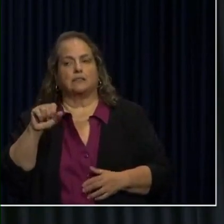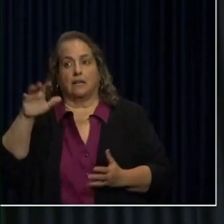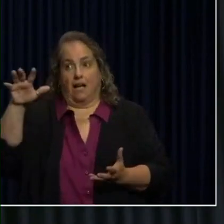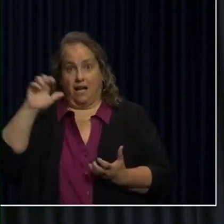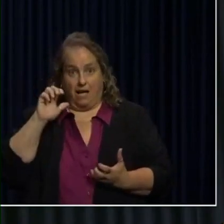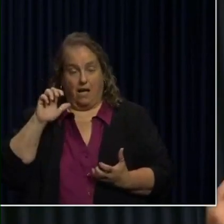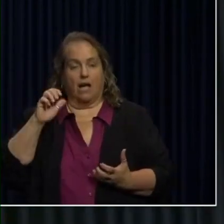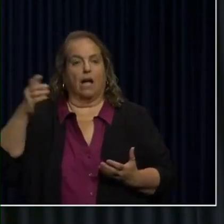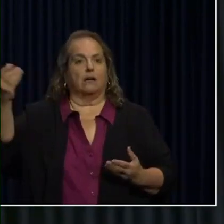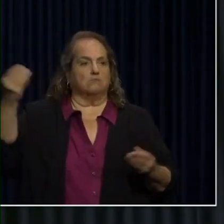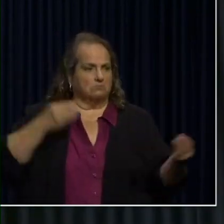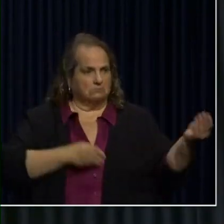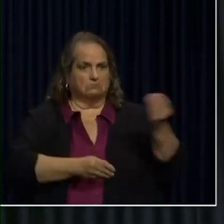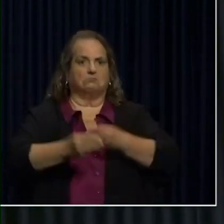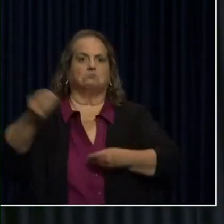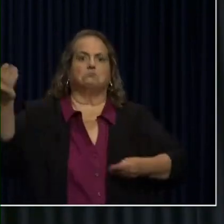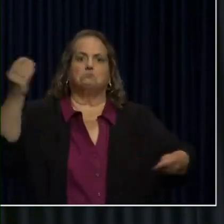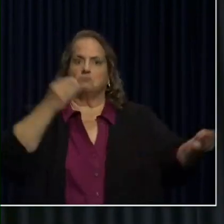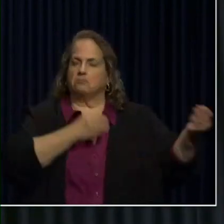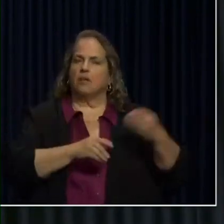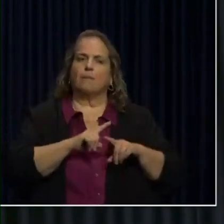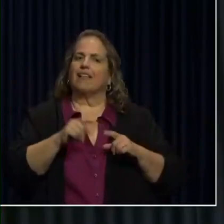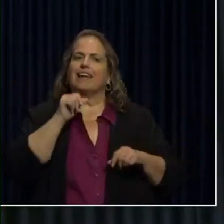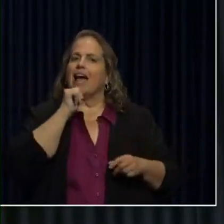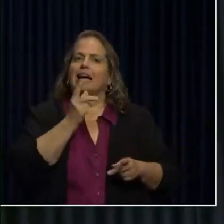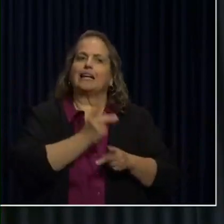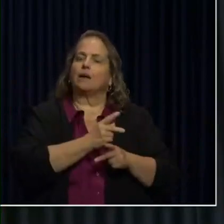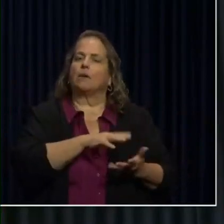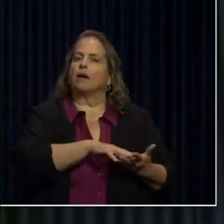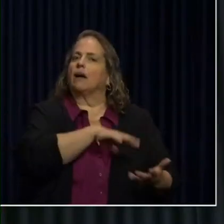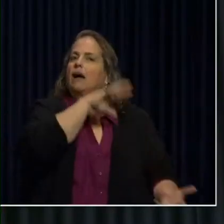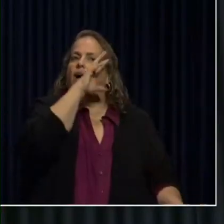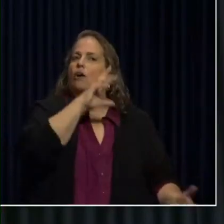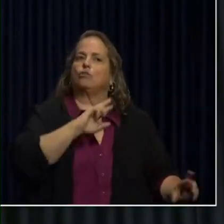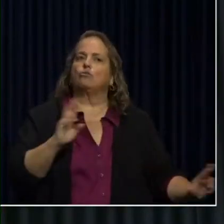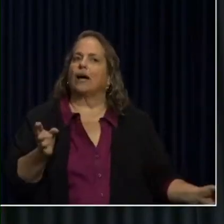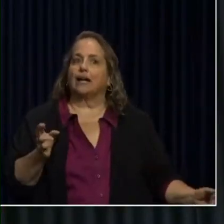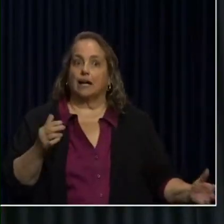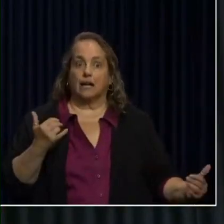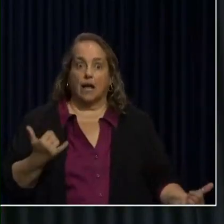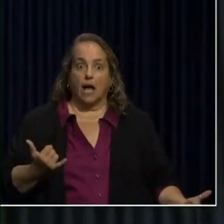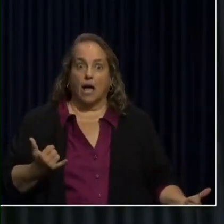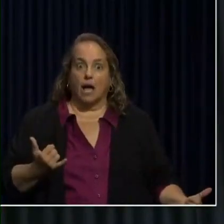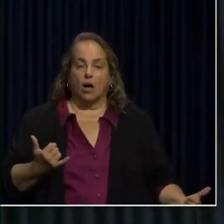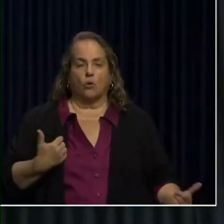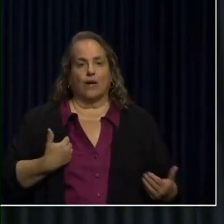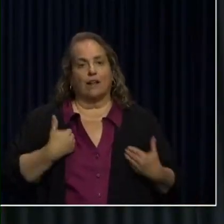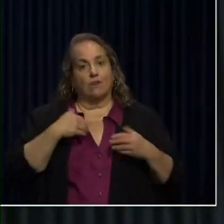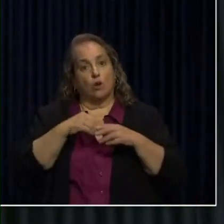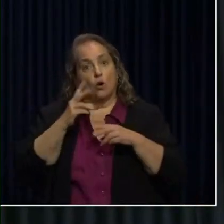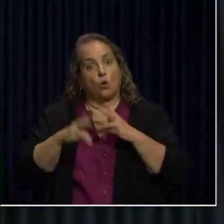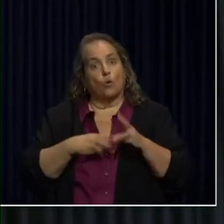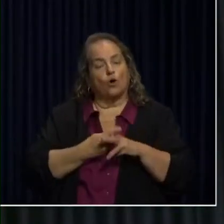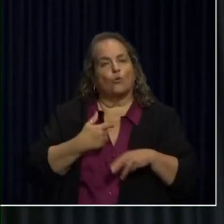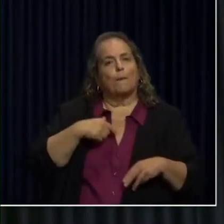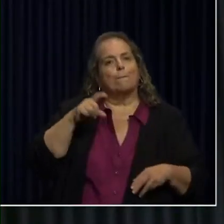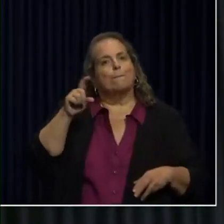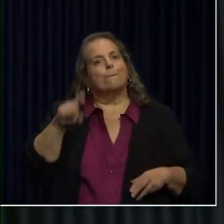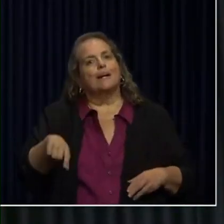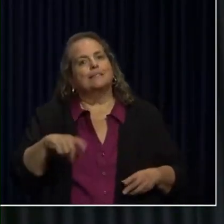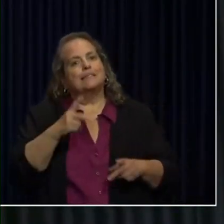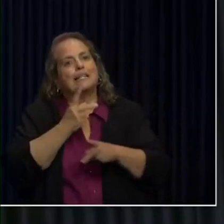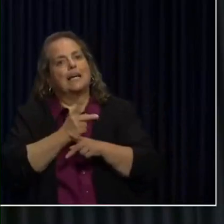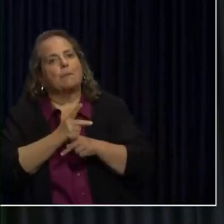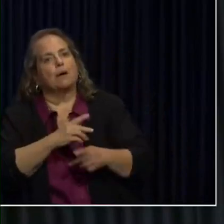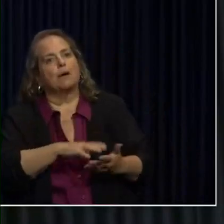was continuously coming in. They didn't keep lots of inventory on hand. Now we have to live in a world, so we never had to catalog it this